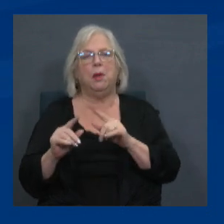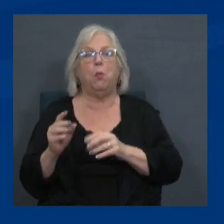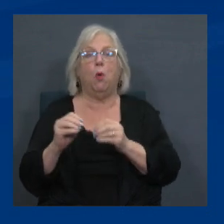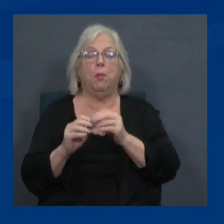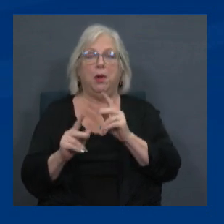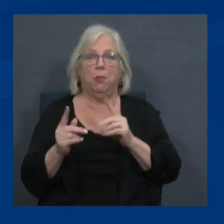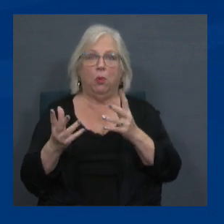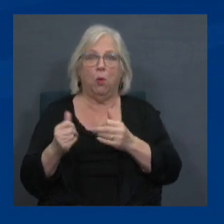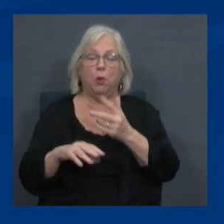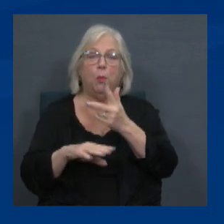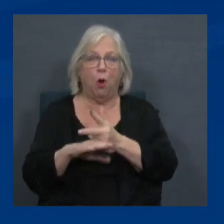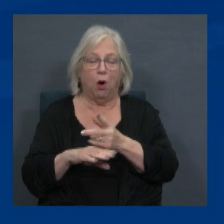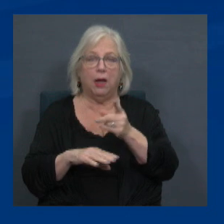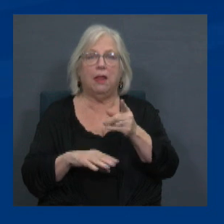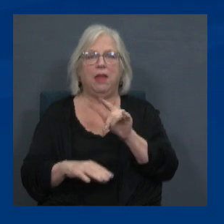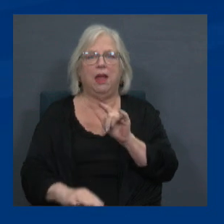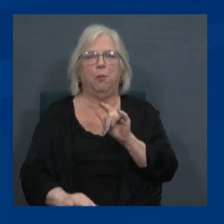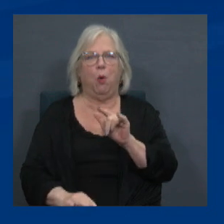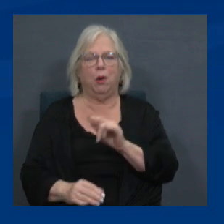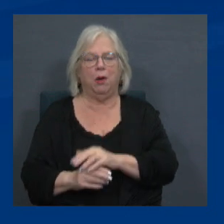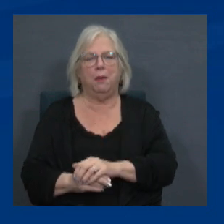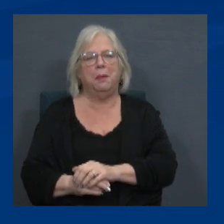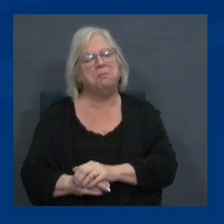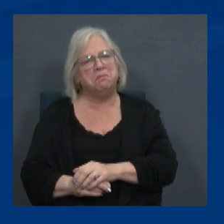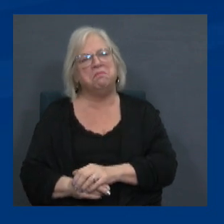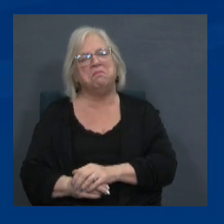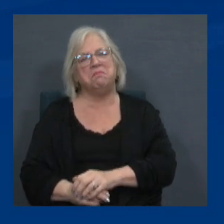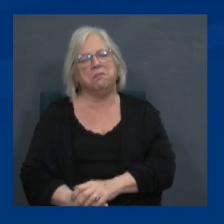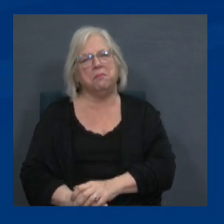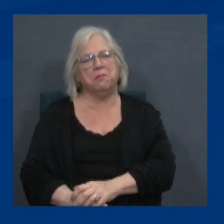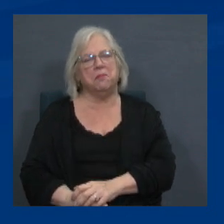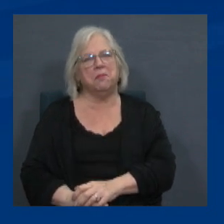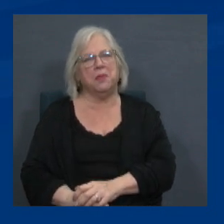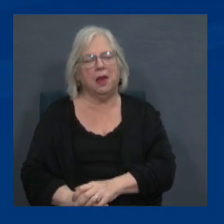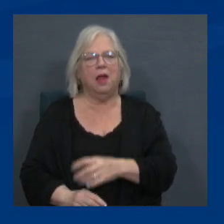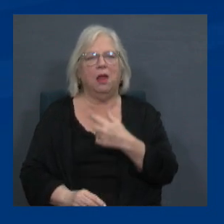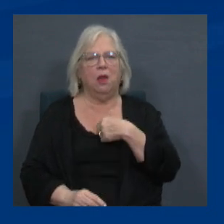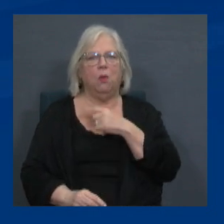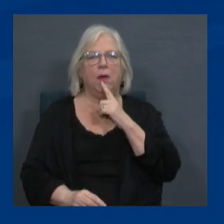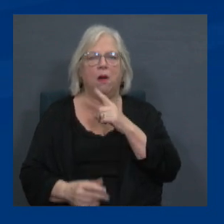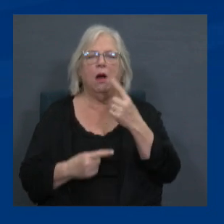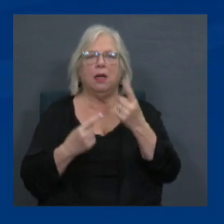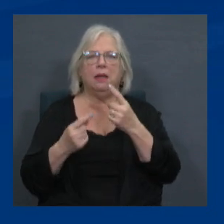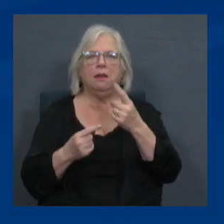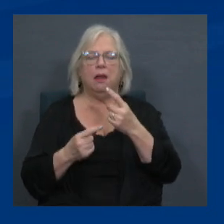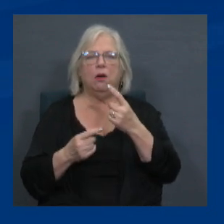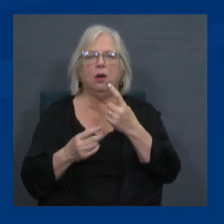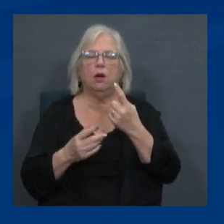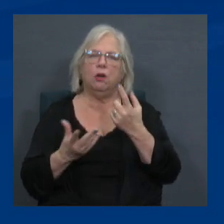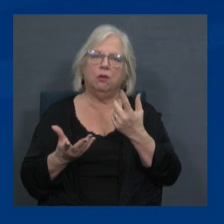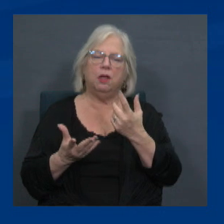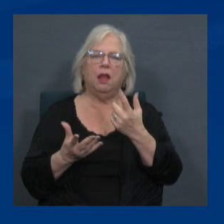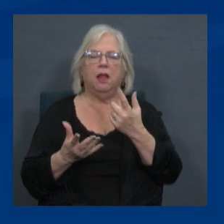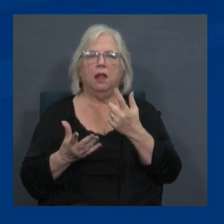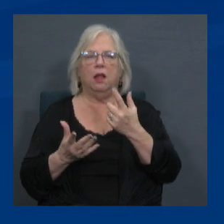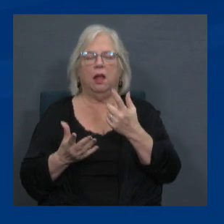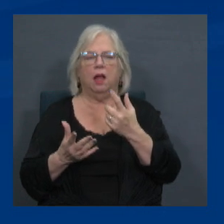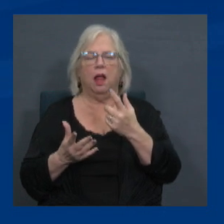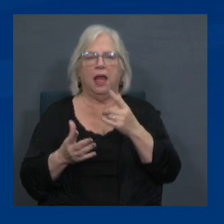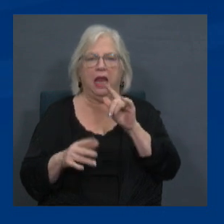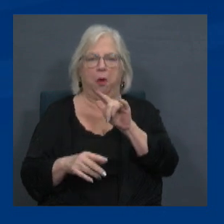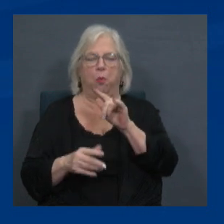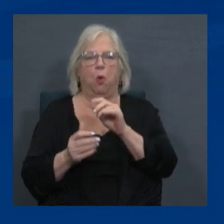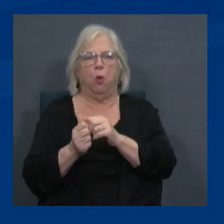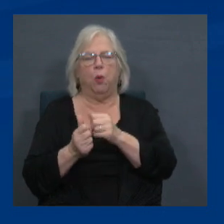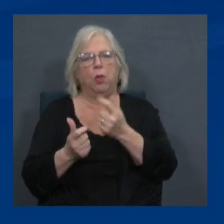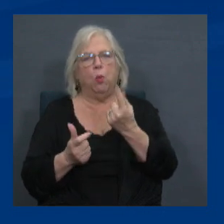our airport. I might add that we are considered one of the lowest parking